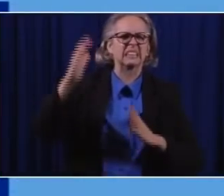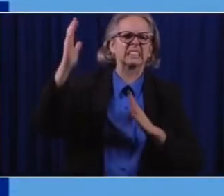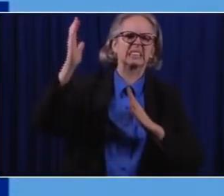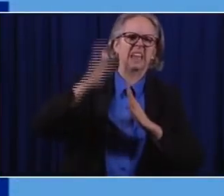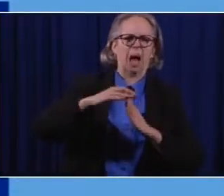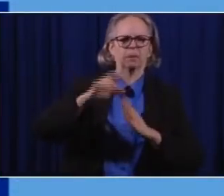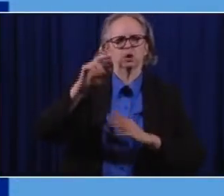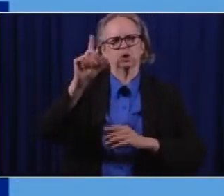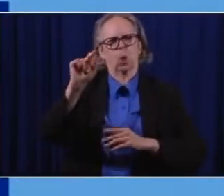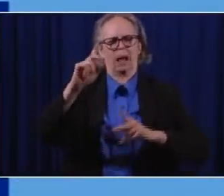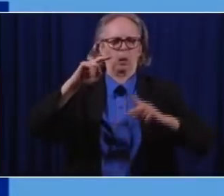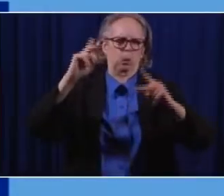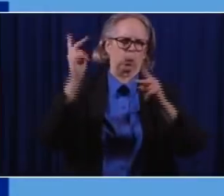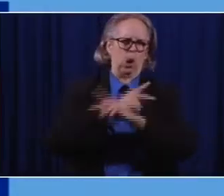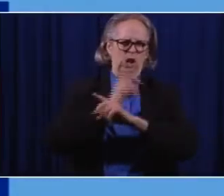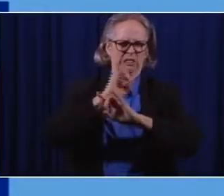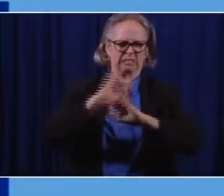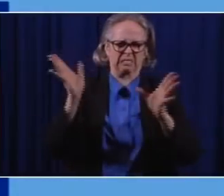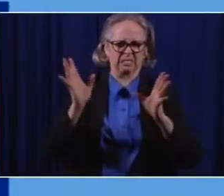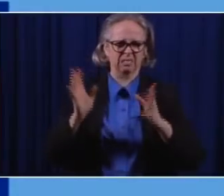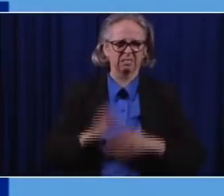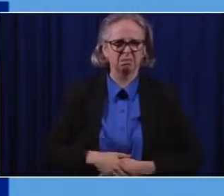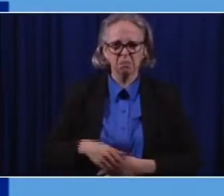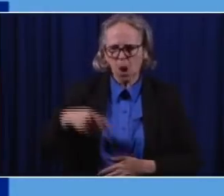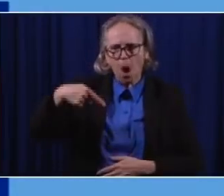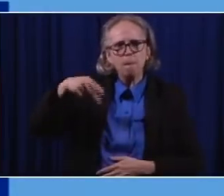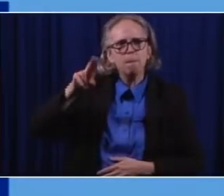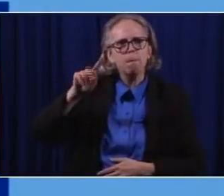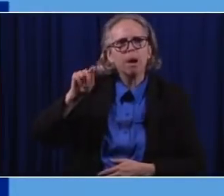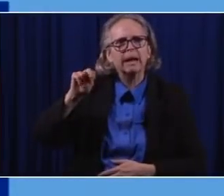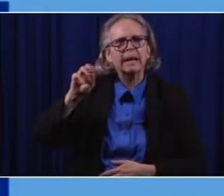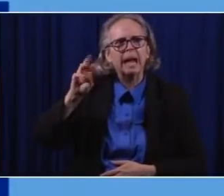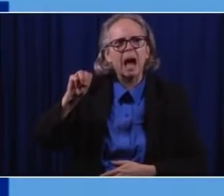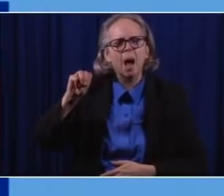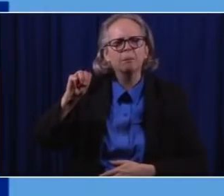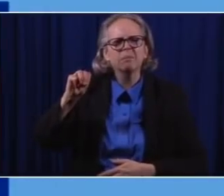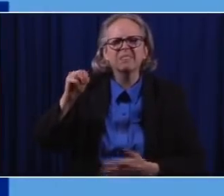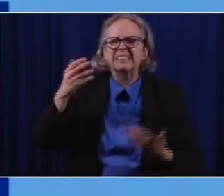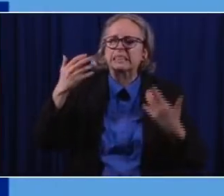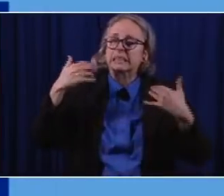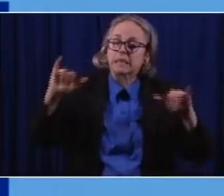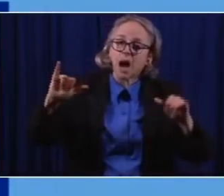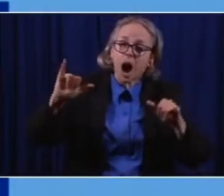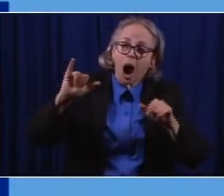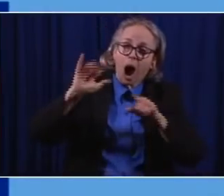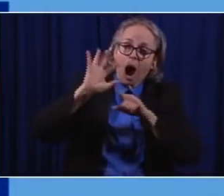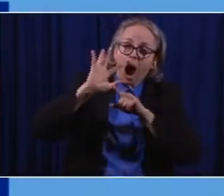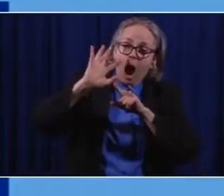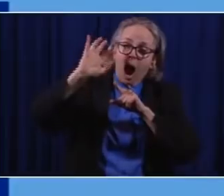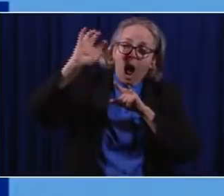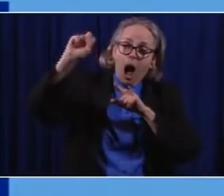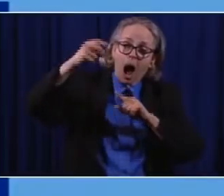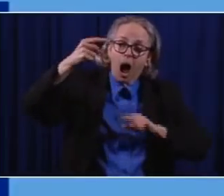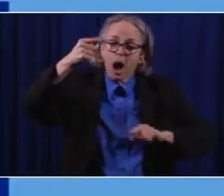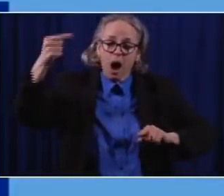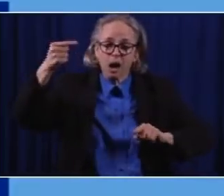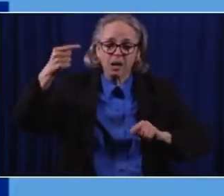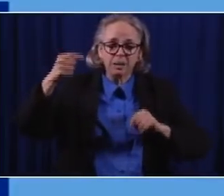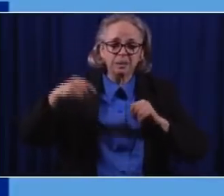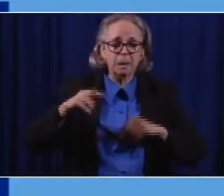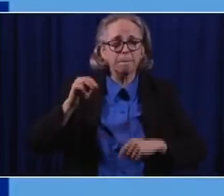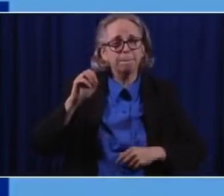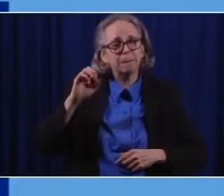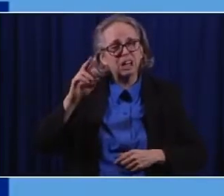numbers, Putnam County, these are just astronomical numbers. Mercer County, Auglaize, Allen, Defiance,